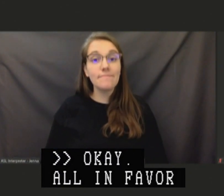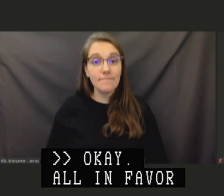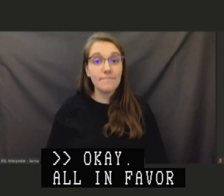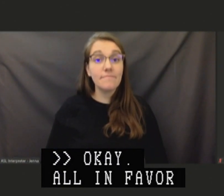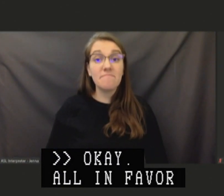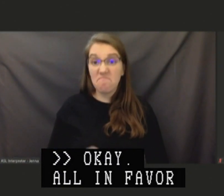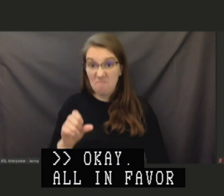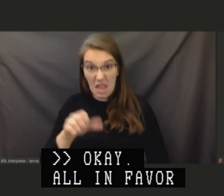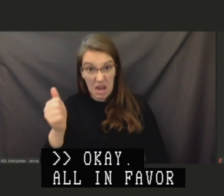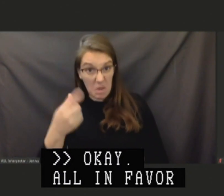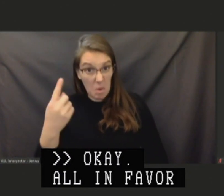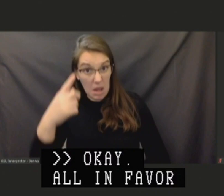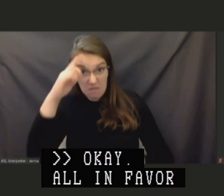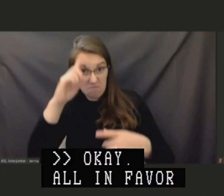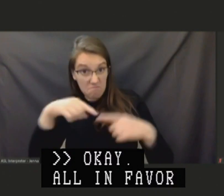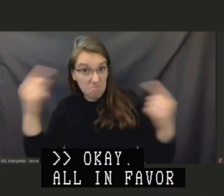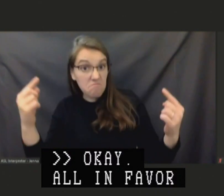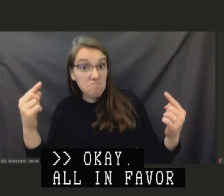Any opposed?